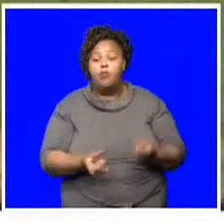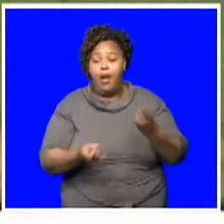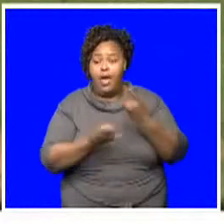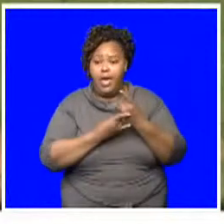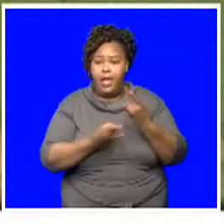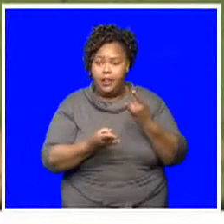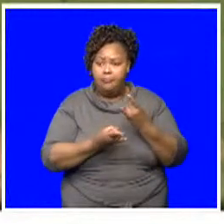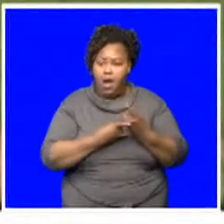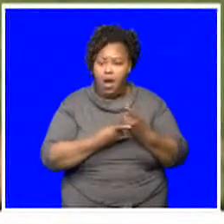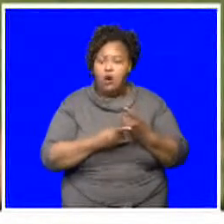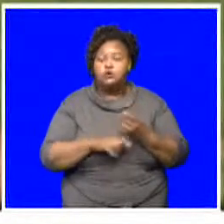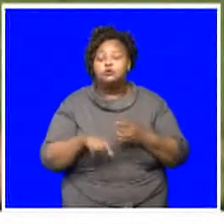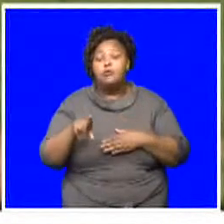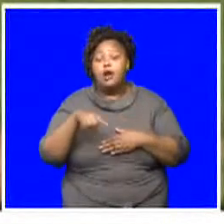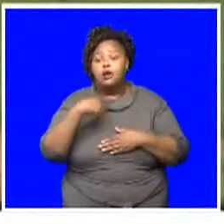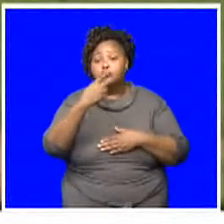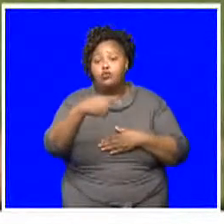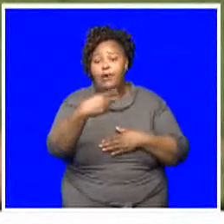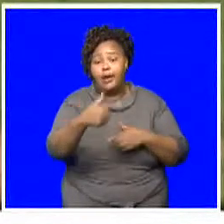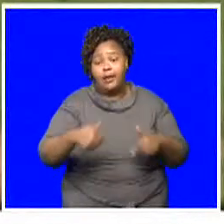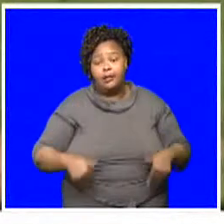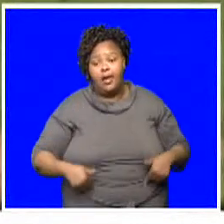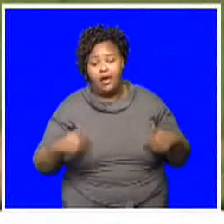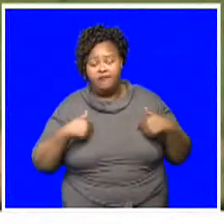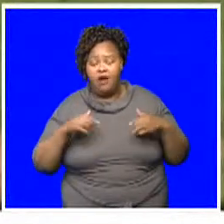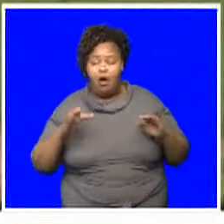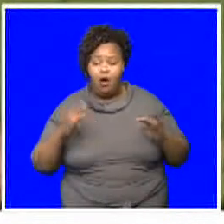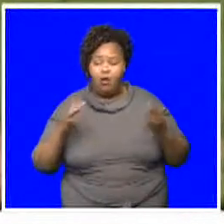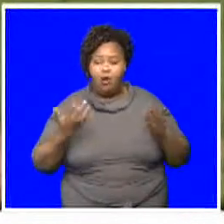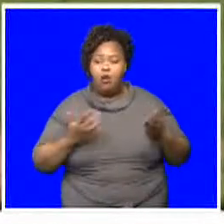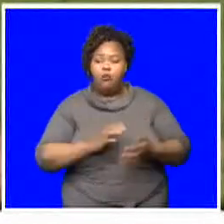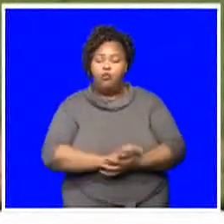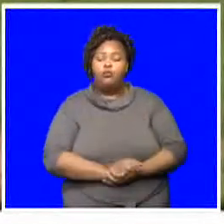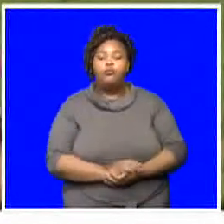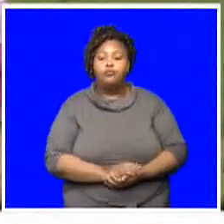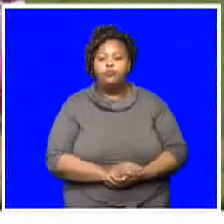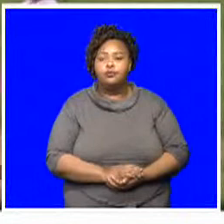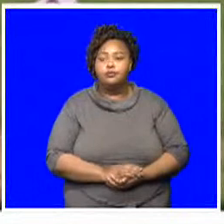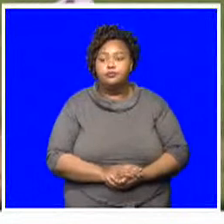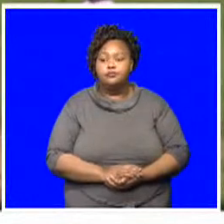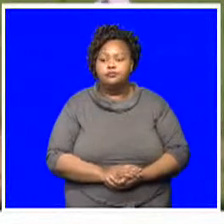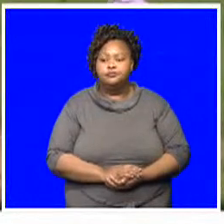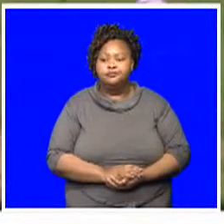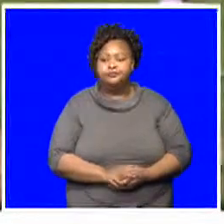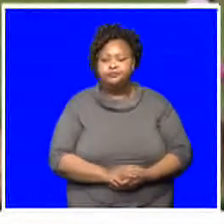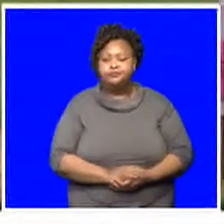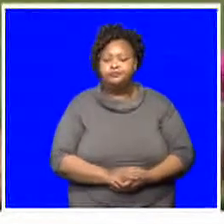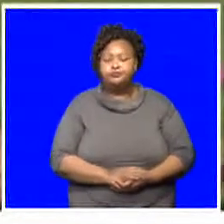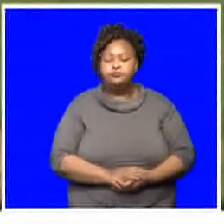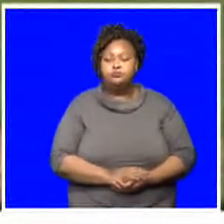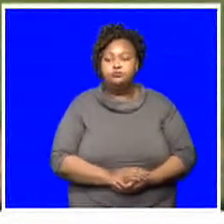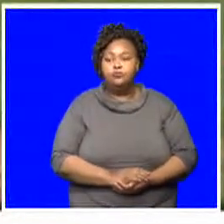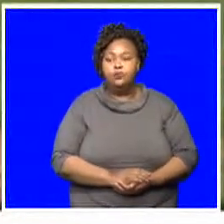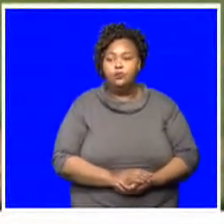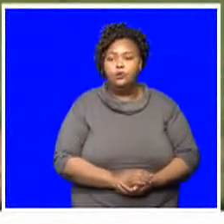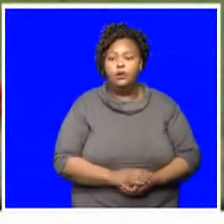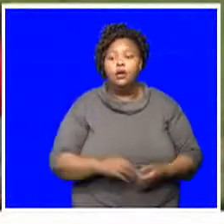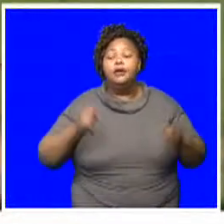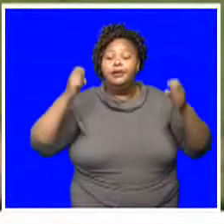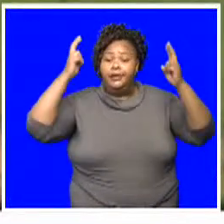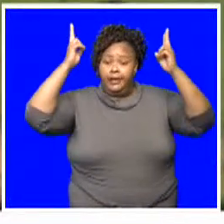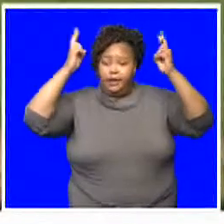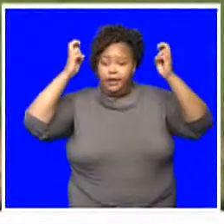some of these are related to what is happening and how we do things. For example, the issue of